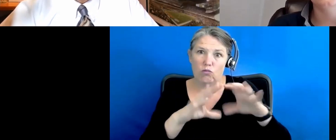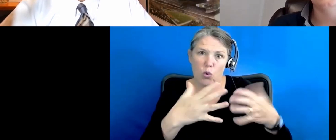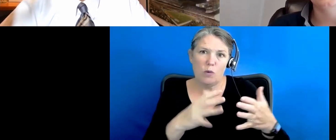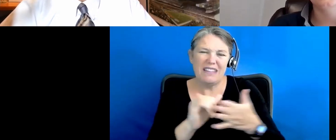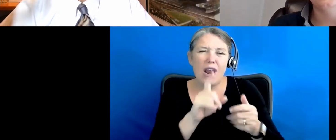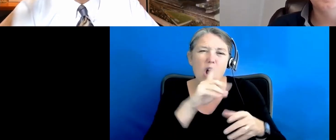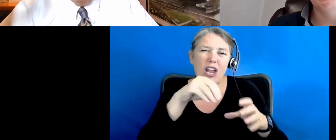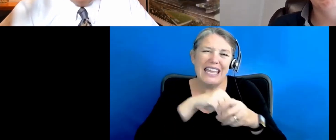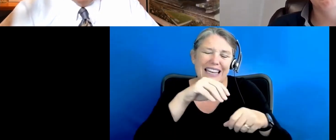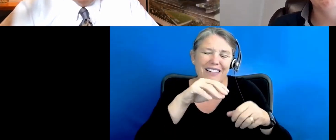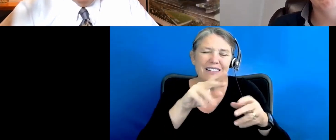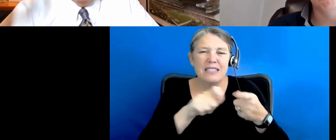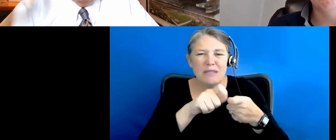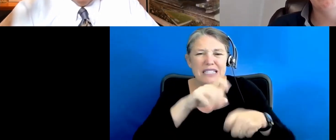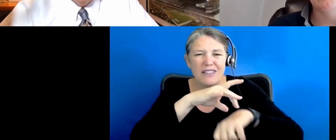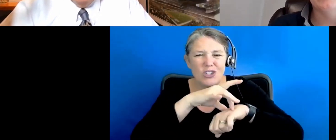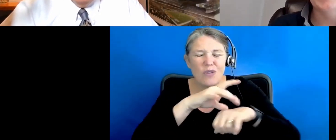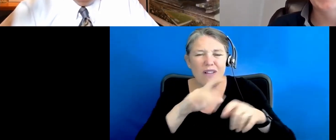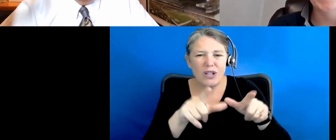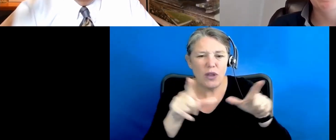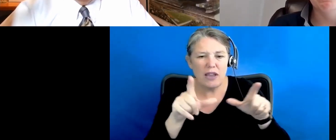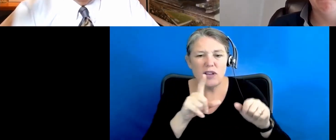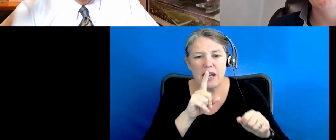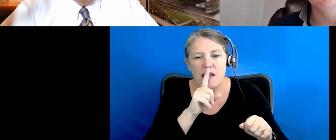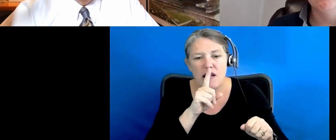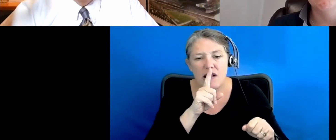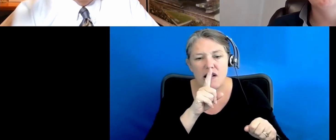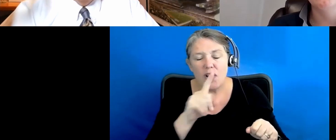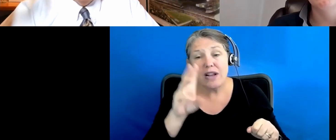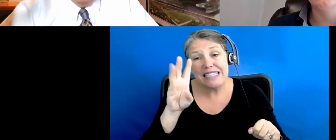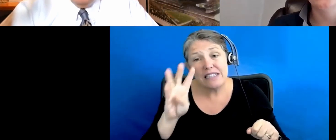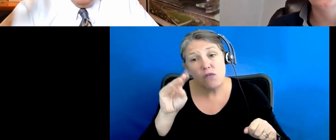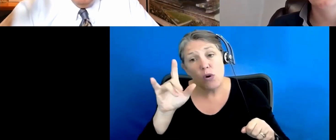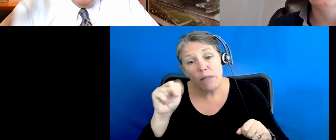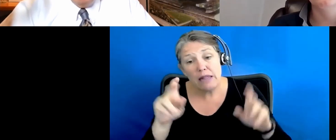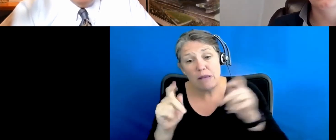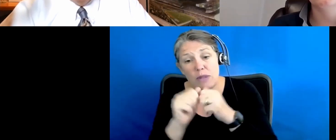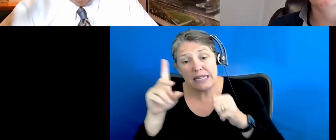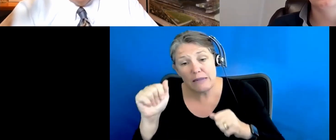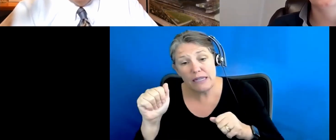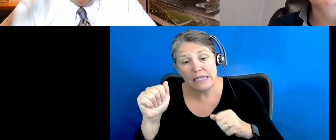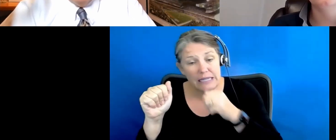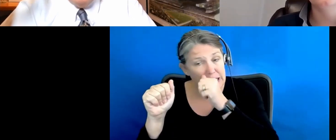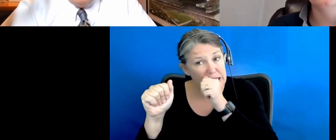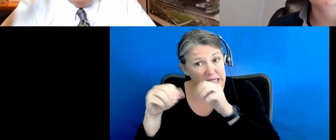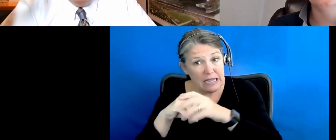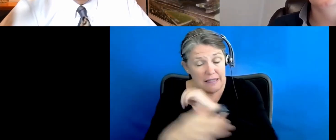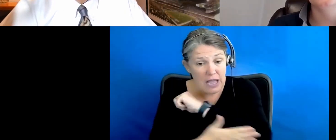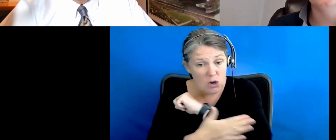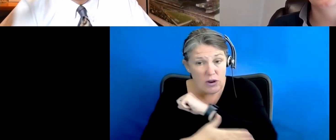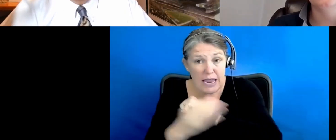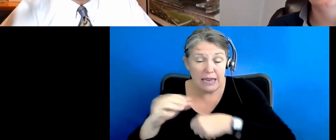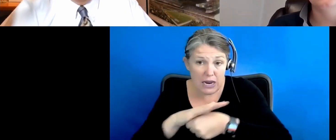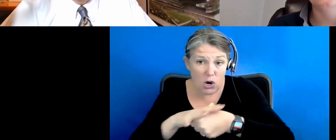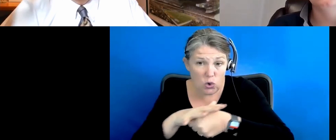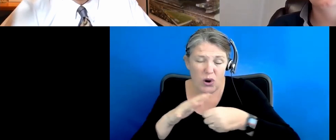There's 64 million people with disabilities in this country in our territories. And so we don't fit the traditional definition of